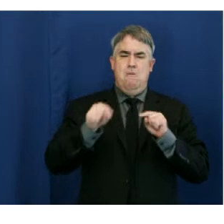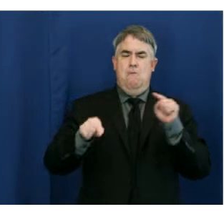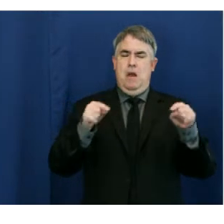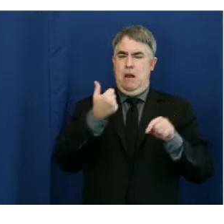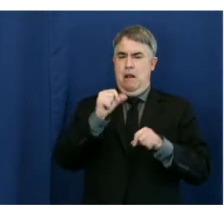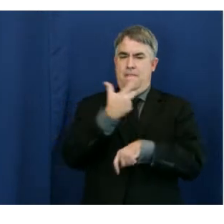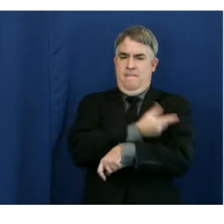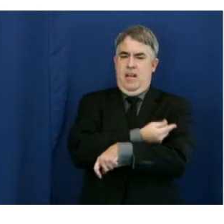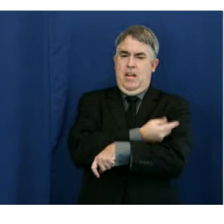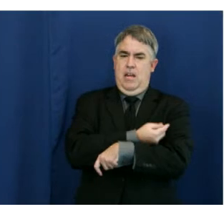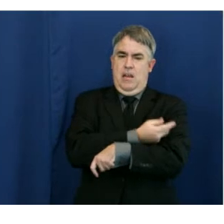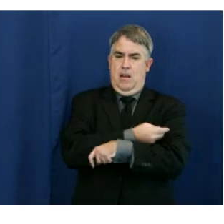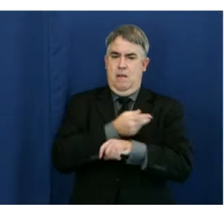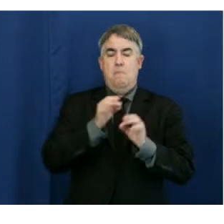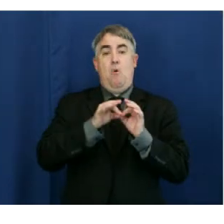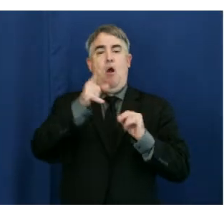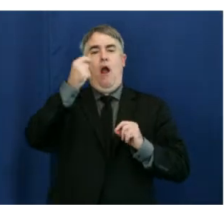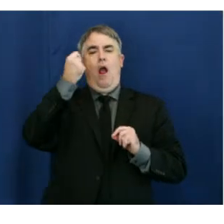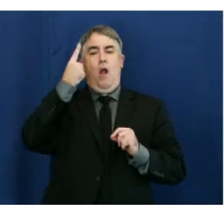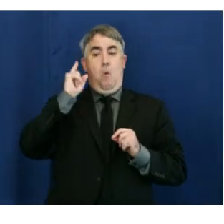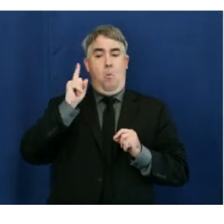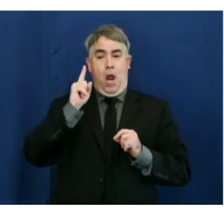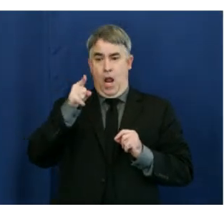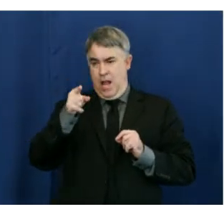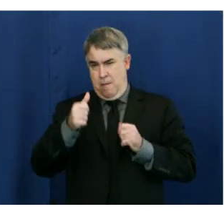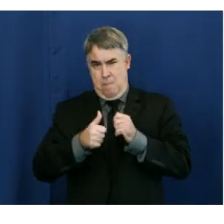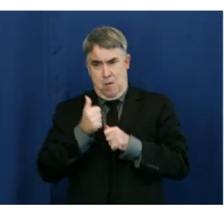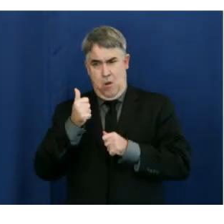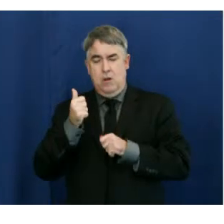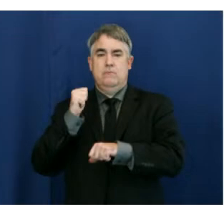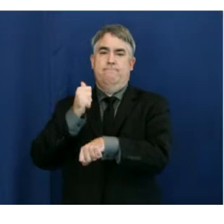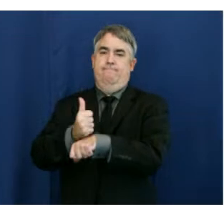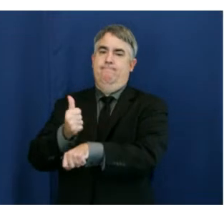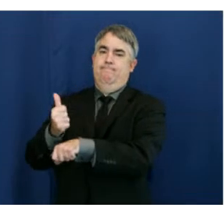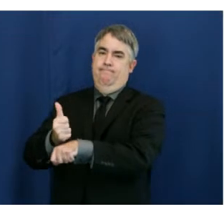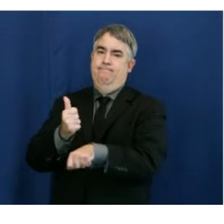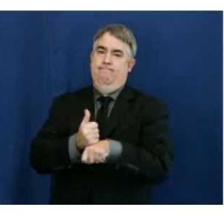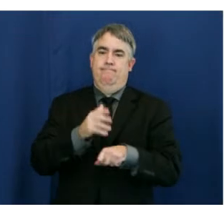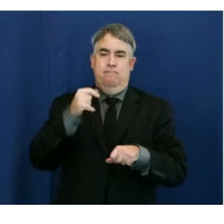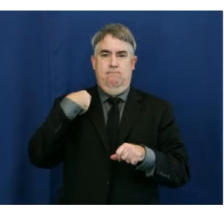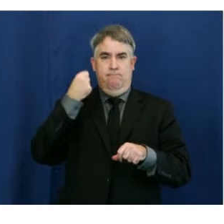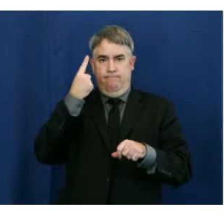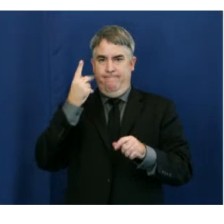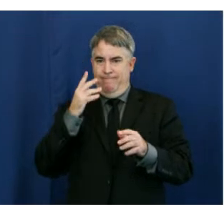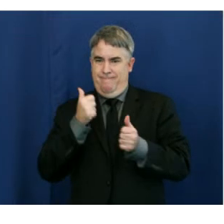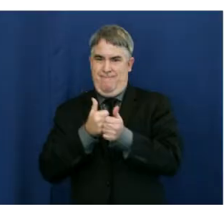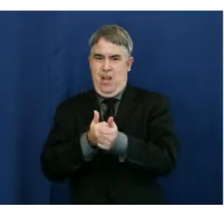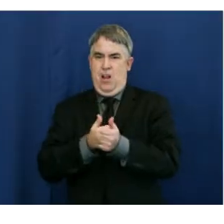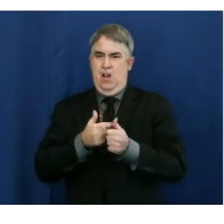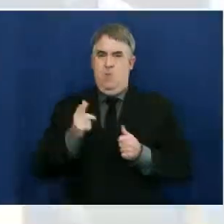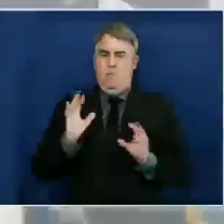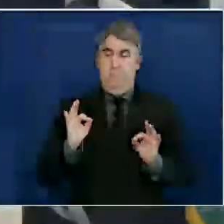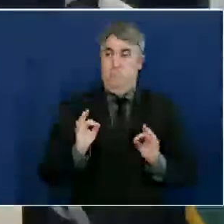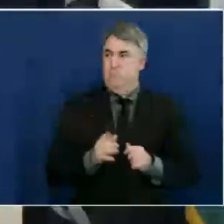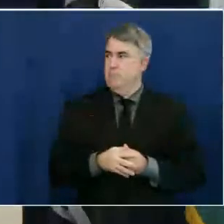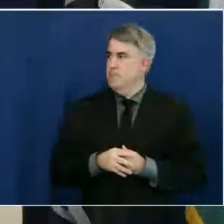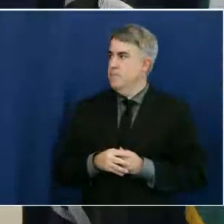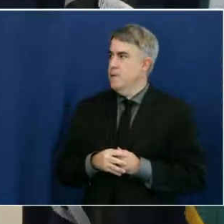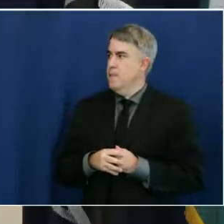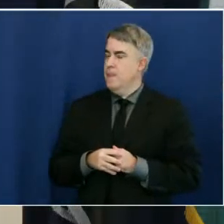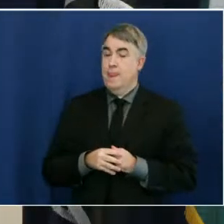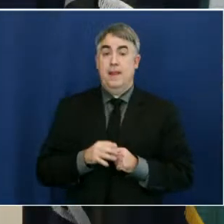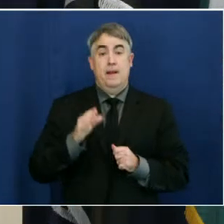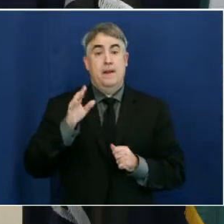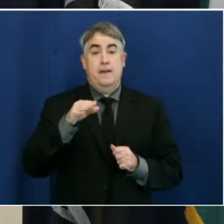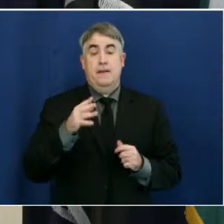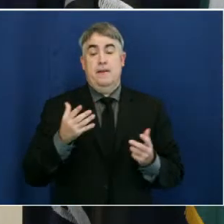location of pods and of superstations in those communities that are most impacted and make those available to those residents. And so we're going